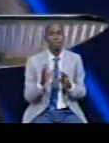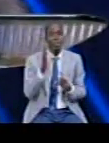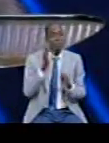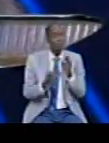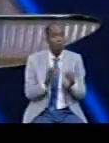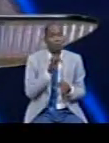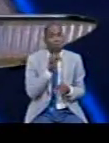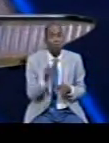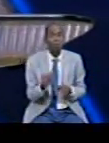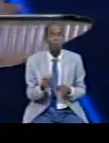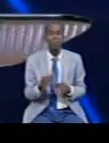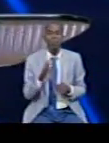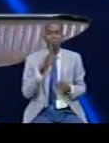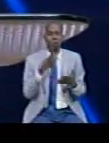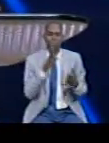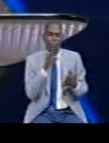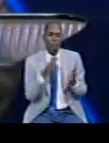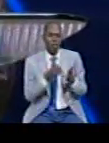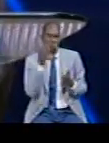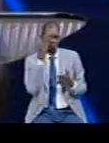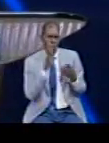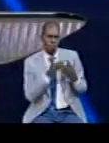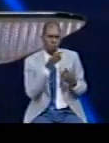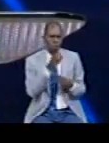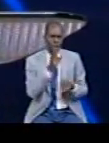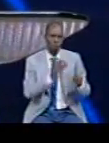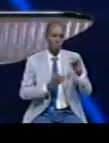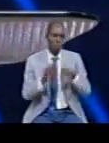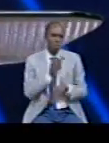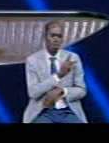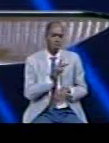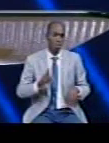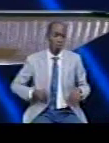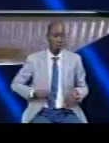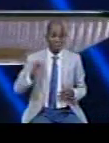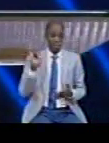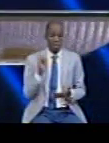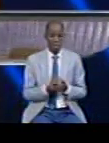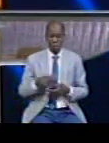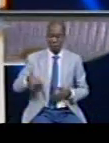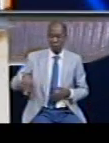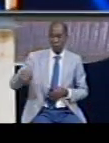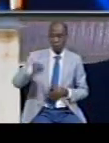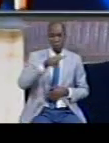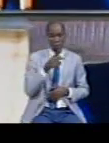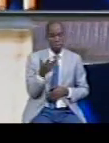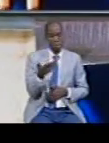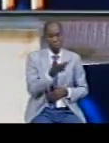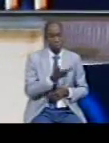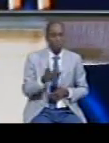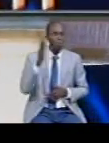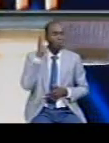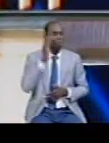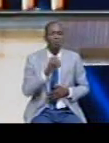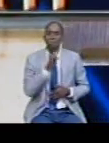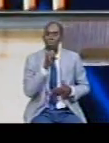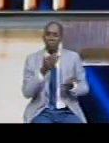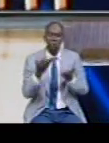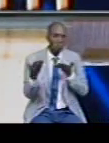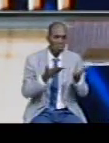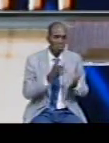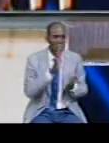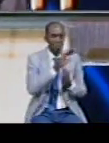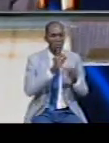be it known unto thee, O King, that we will not serve thy gods, nor